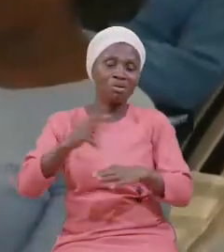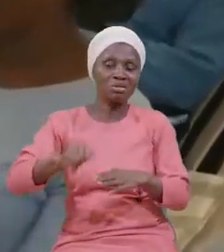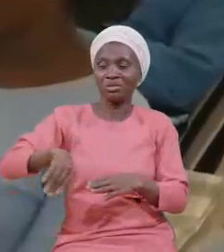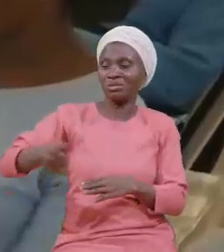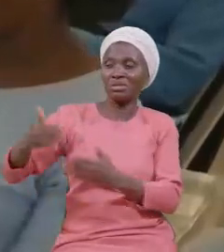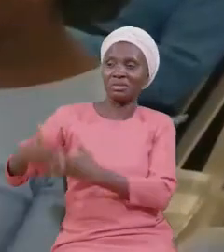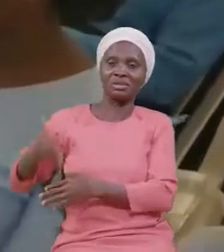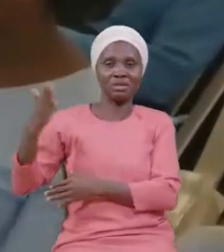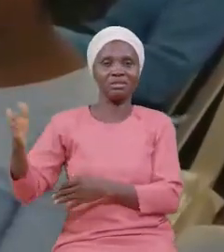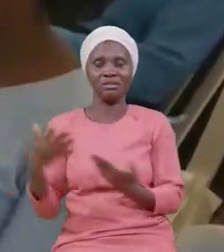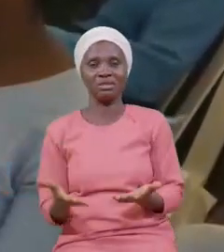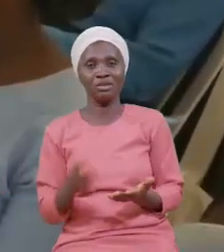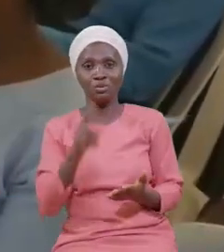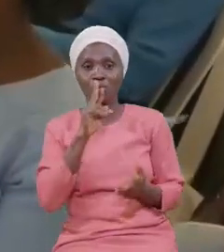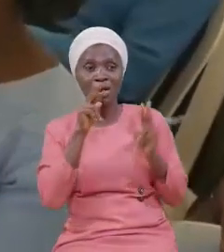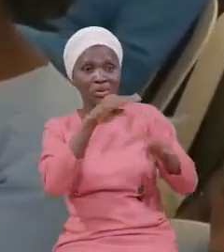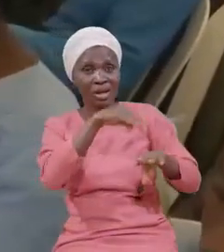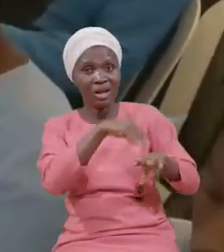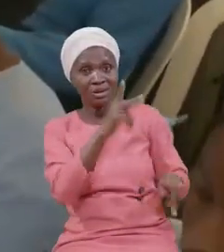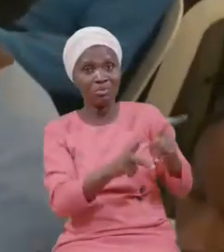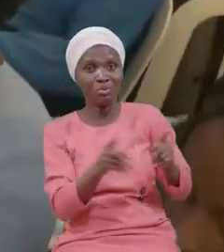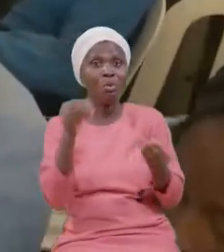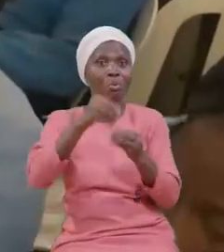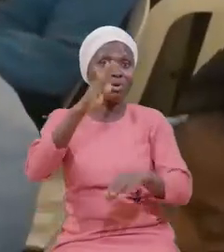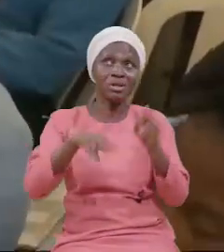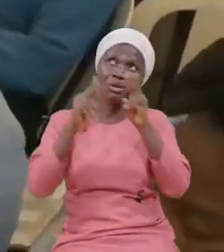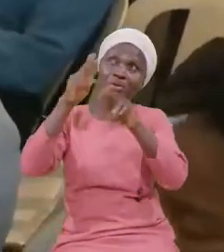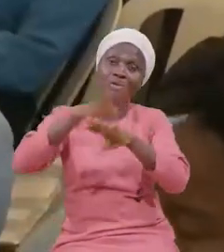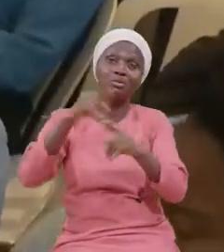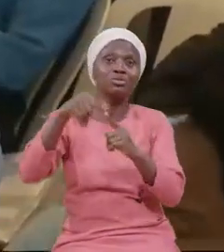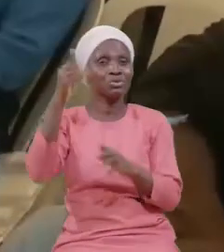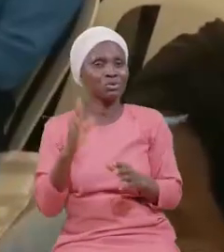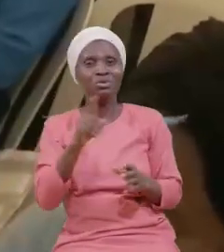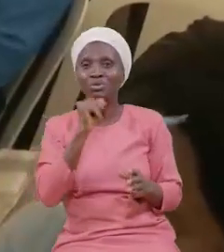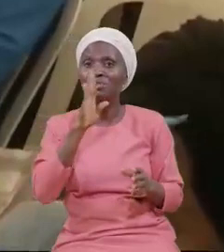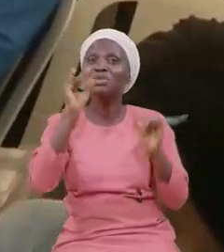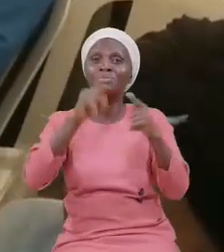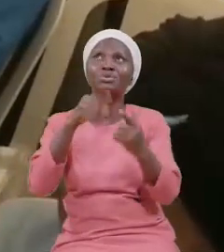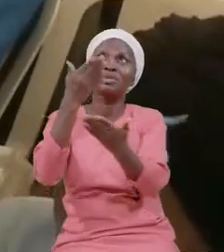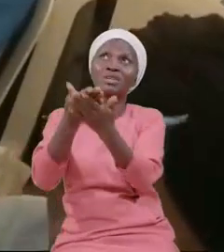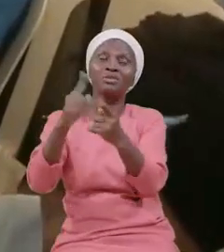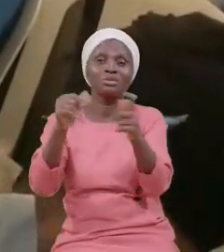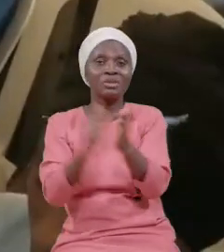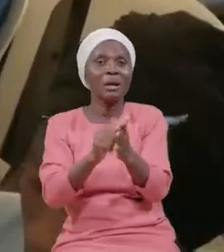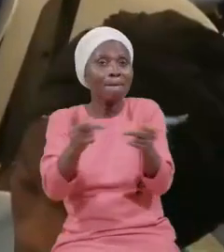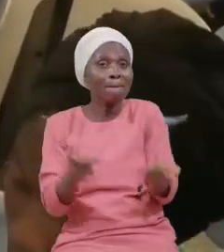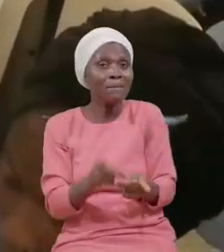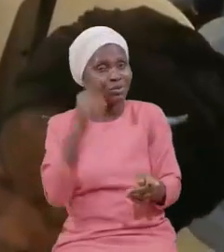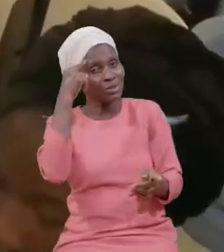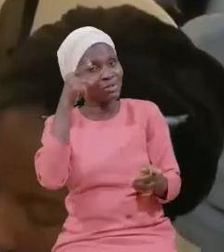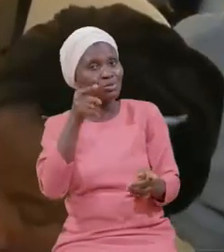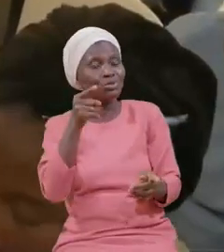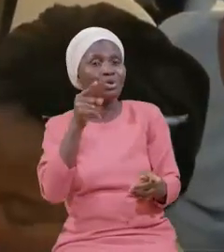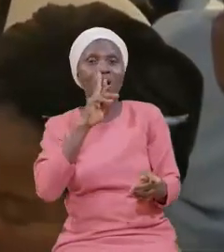You will not get to that place you thought you were going to. But when you break free from every